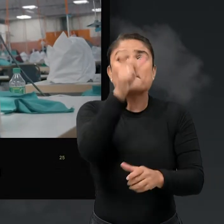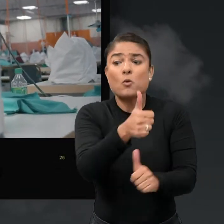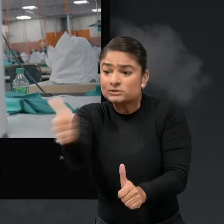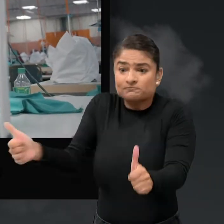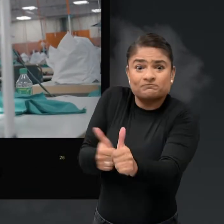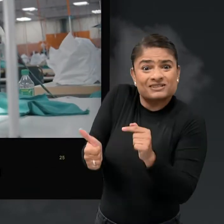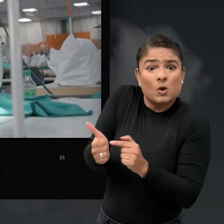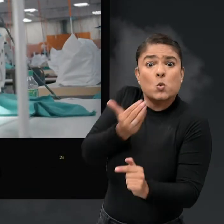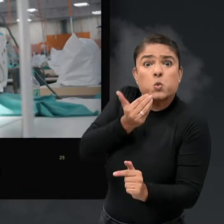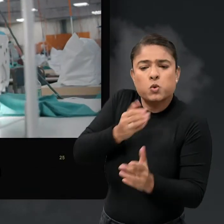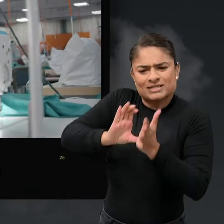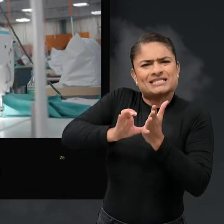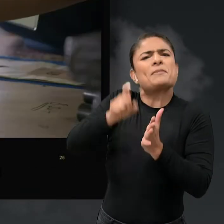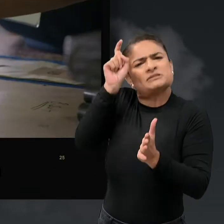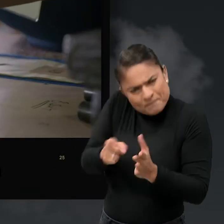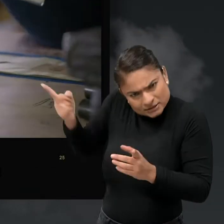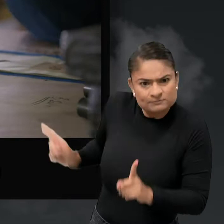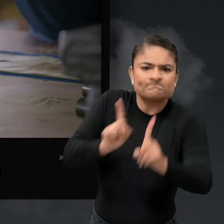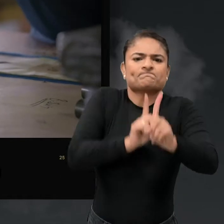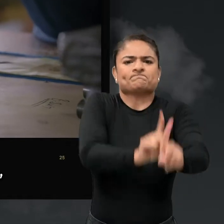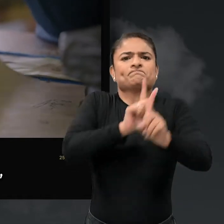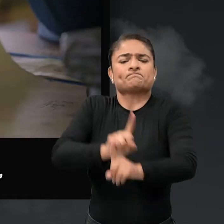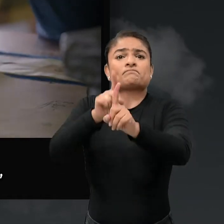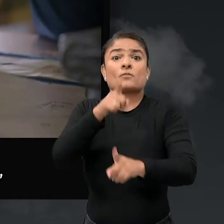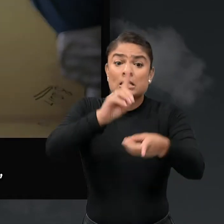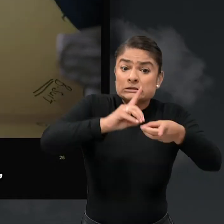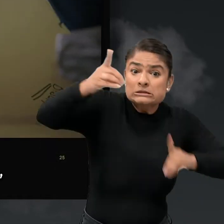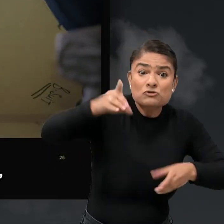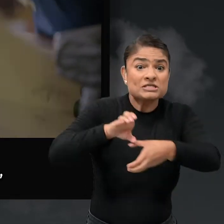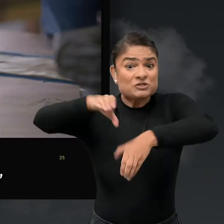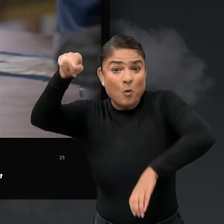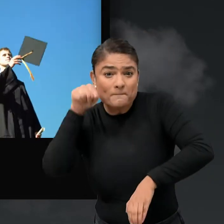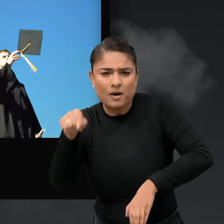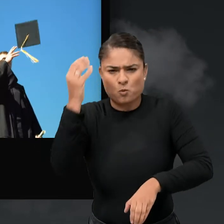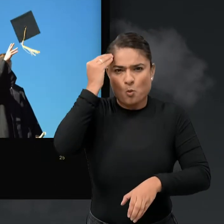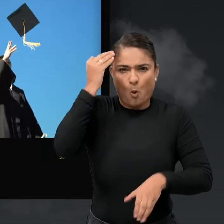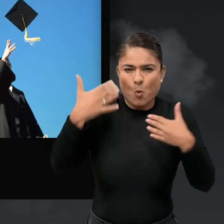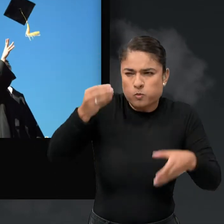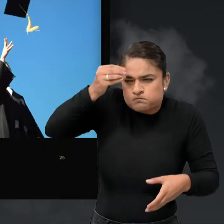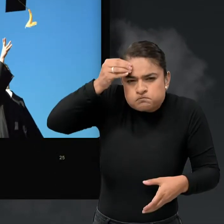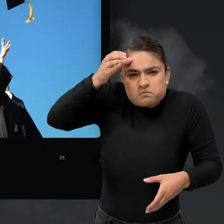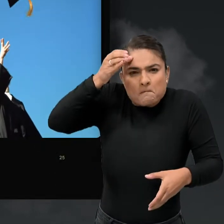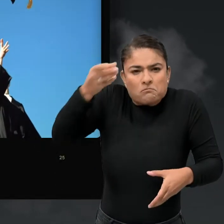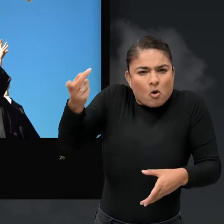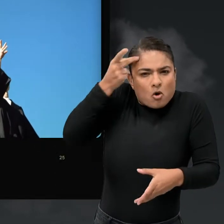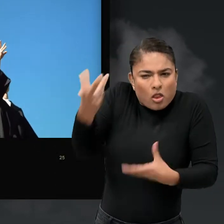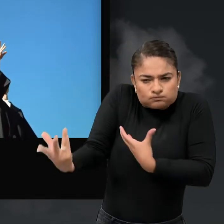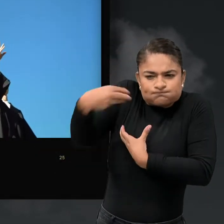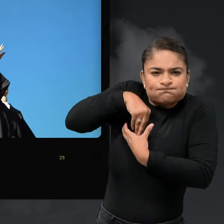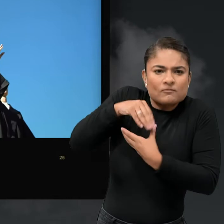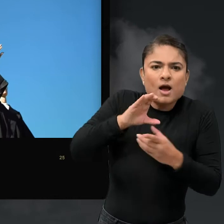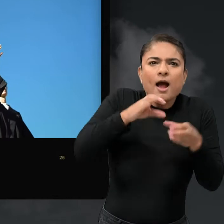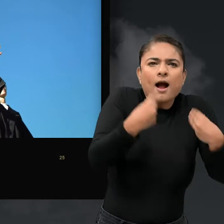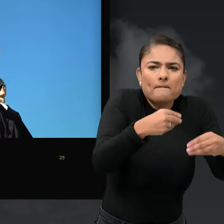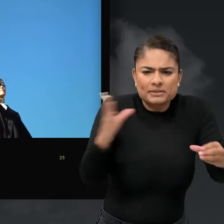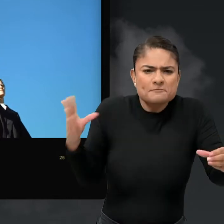person behind us with a disability to enter the economy. So if you have a degree or diploma, if you've got this wealth of knowledge that you can bring to